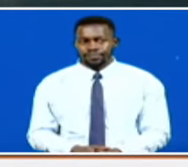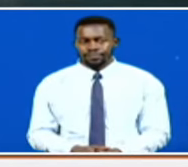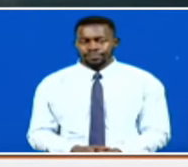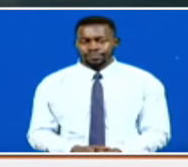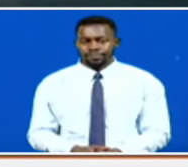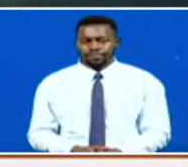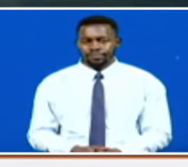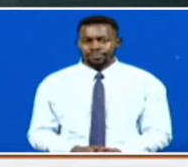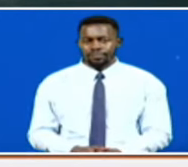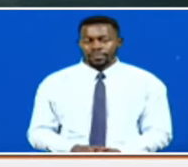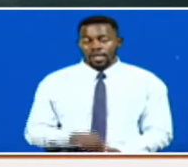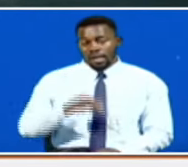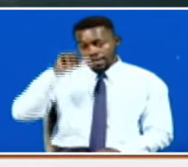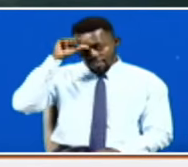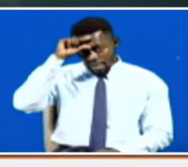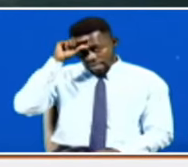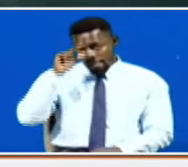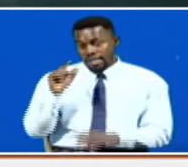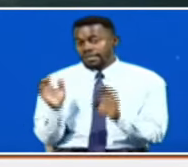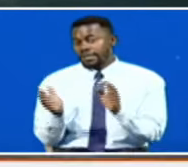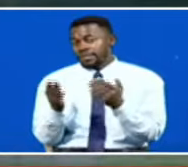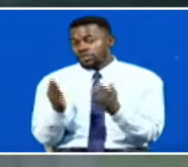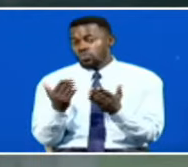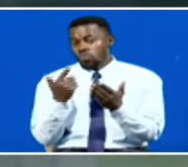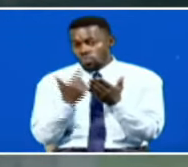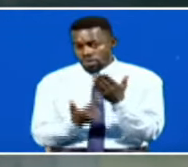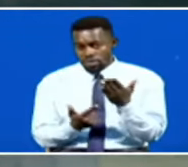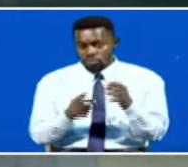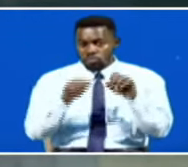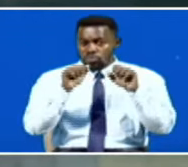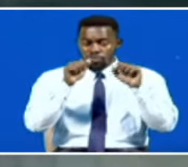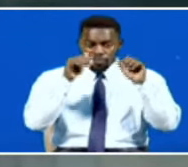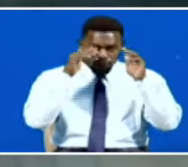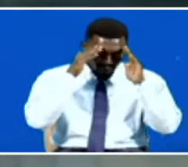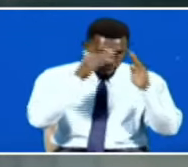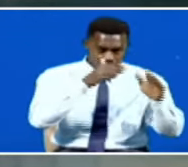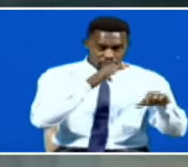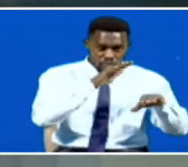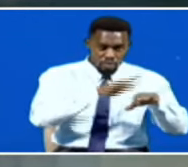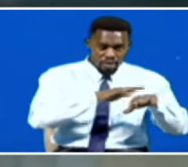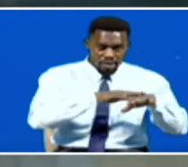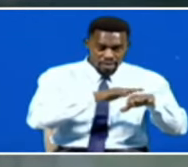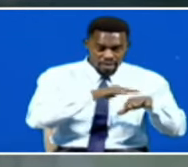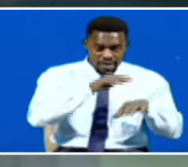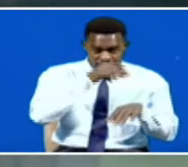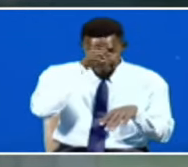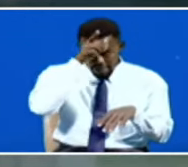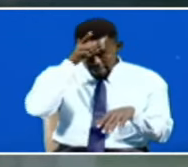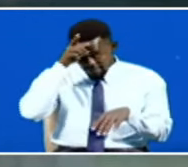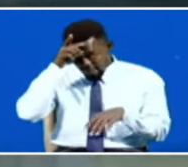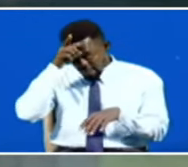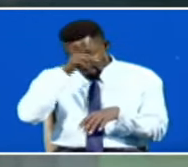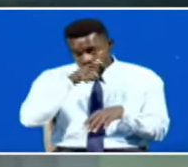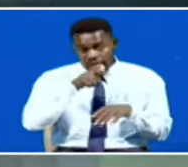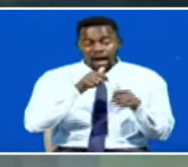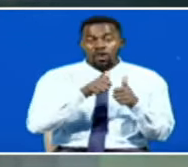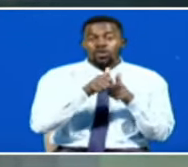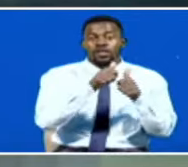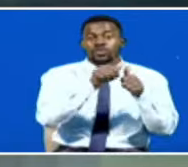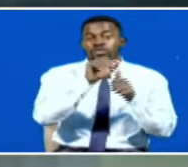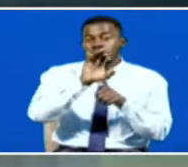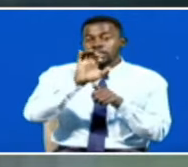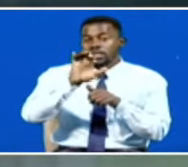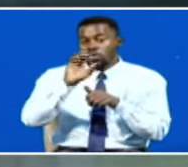Now, the government has been urged to invest in grassroots football in order to tap into talents. According to Extreme CEO